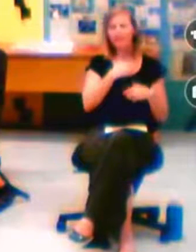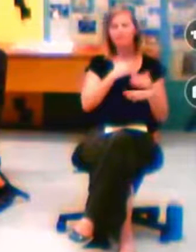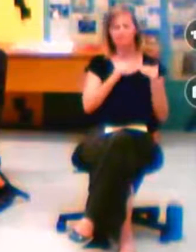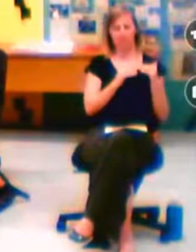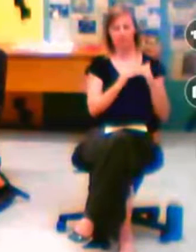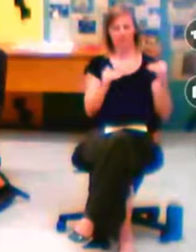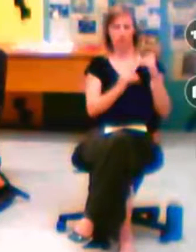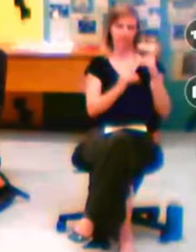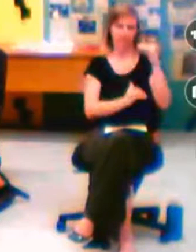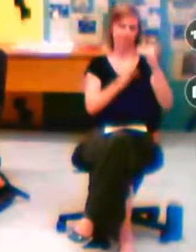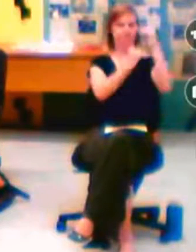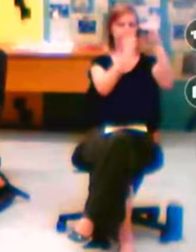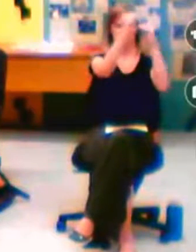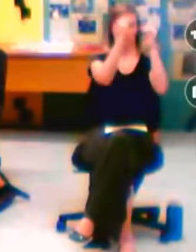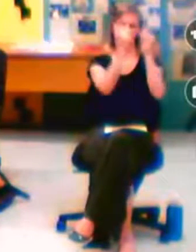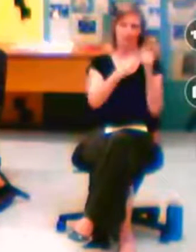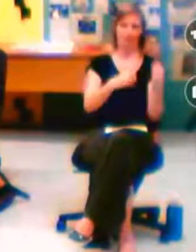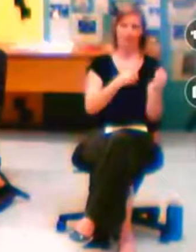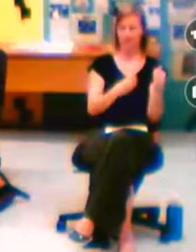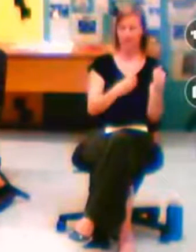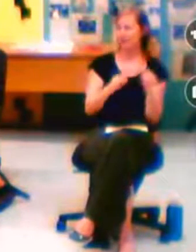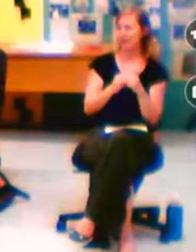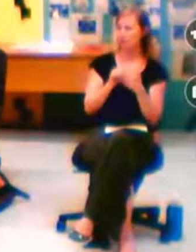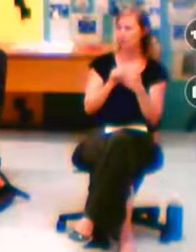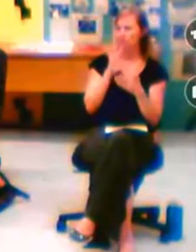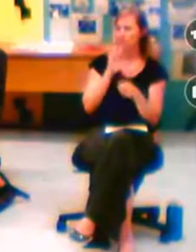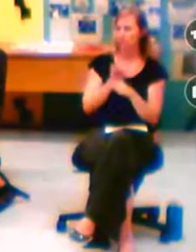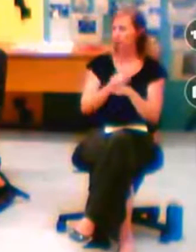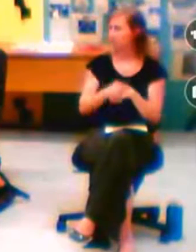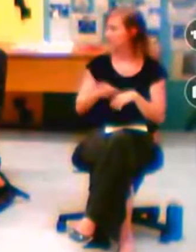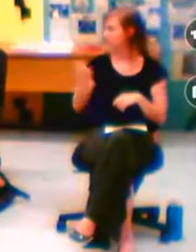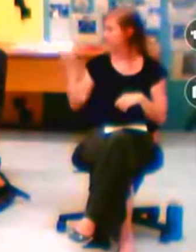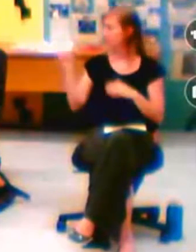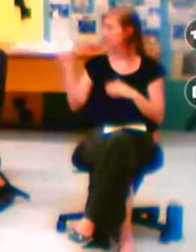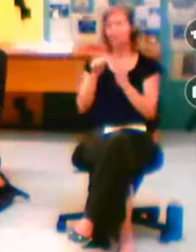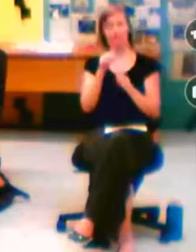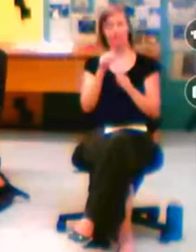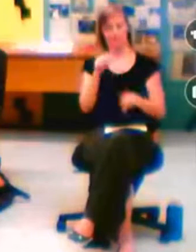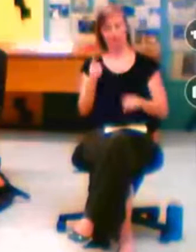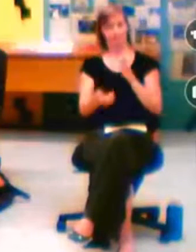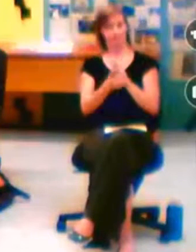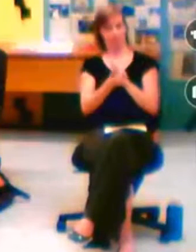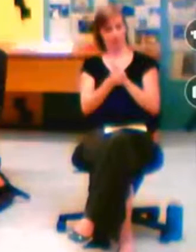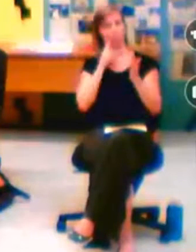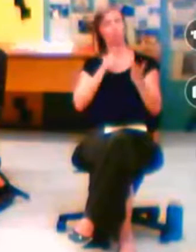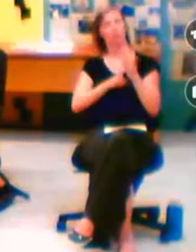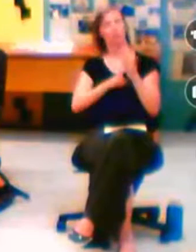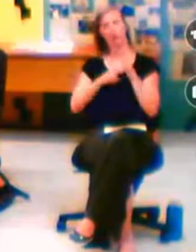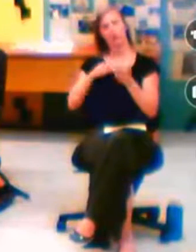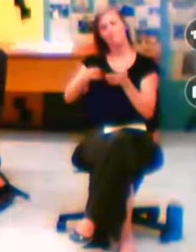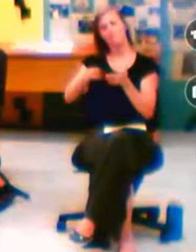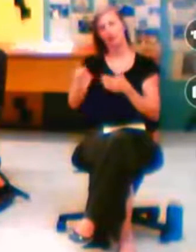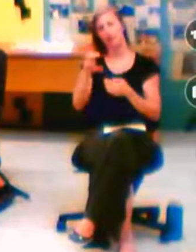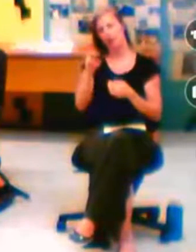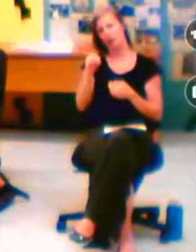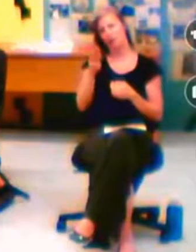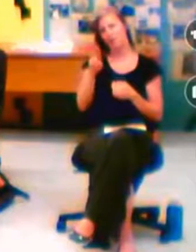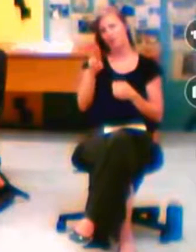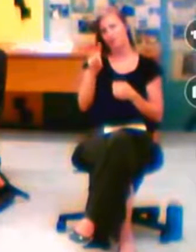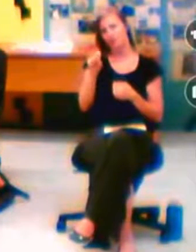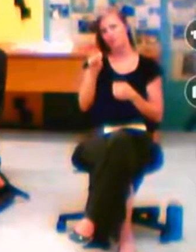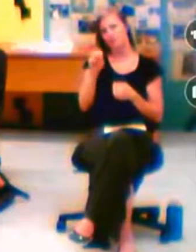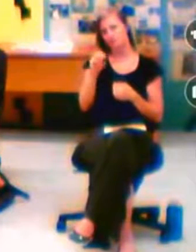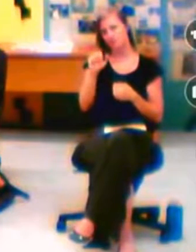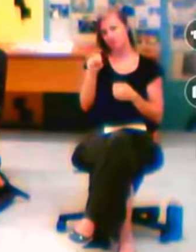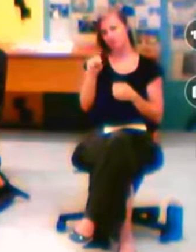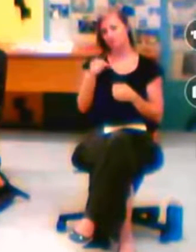pretty clear level of appeal you go through, whether it's private insurance or Medicaid. How do you understand this